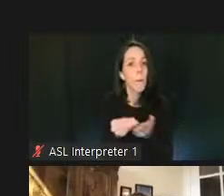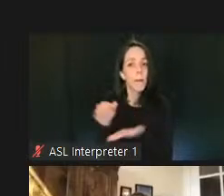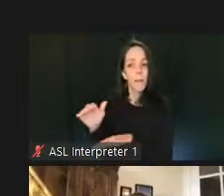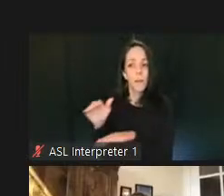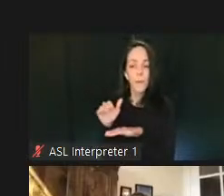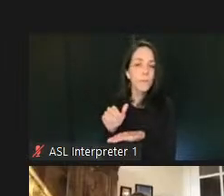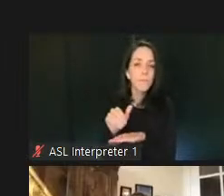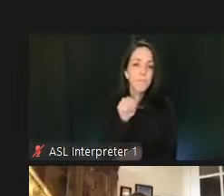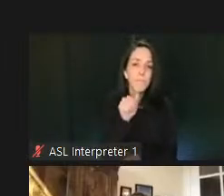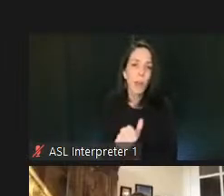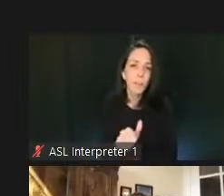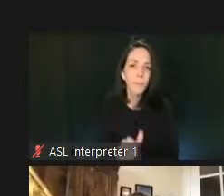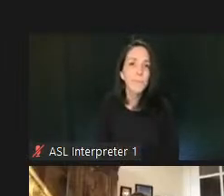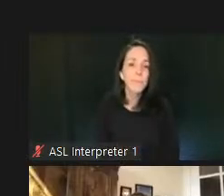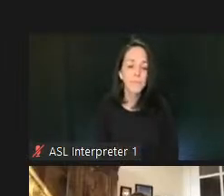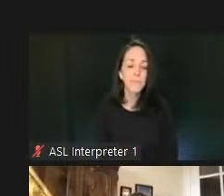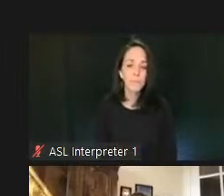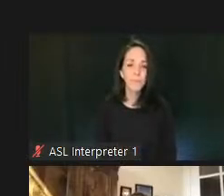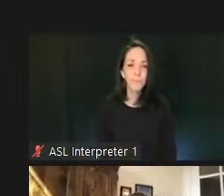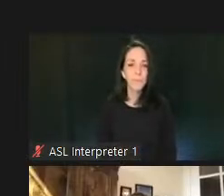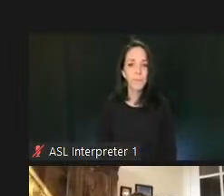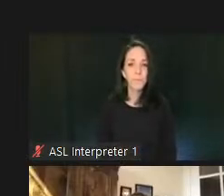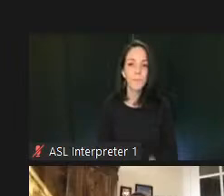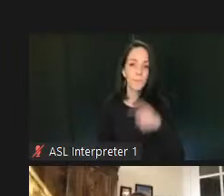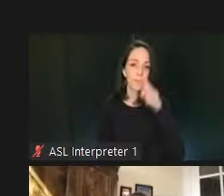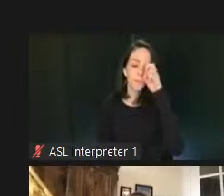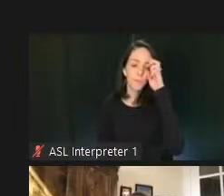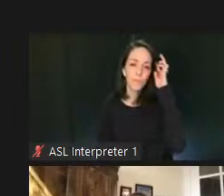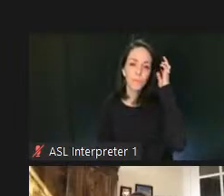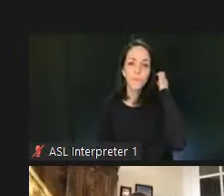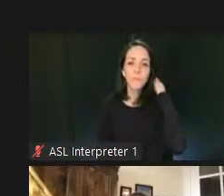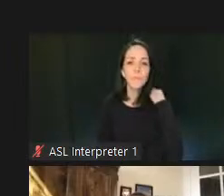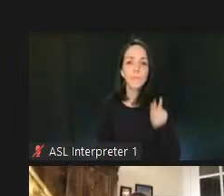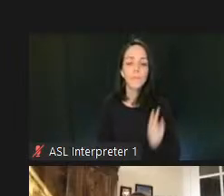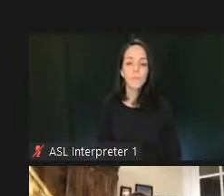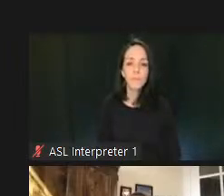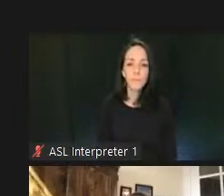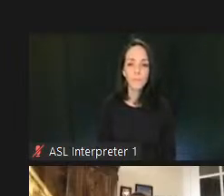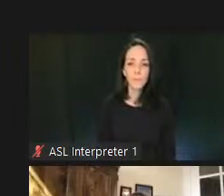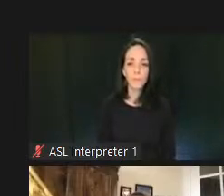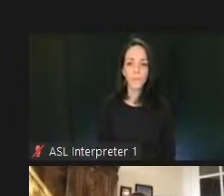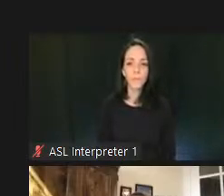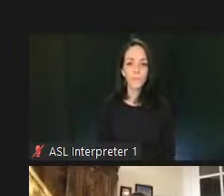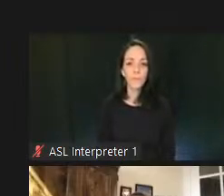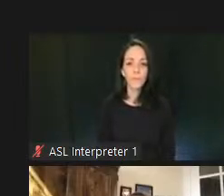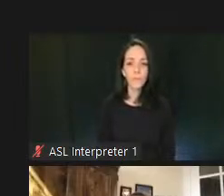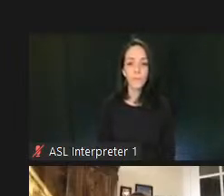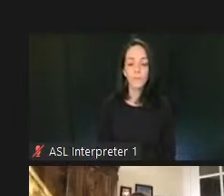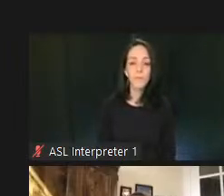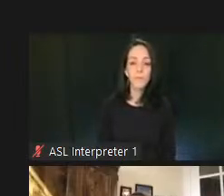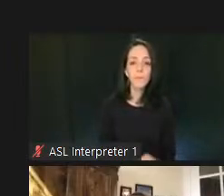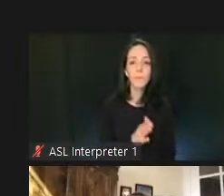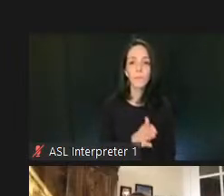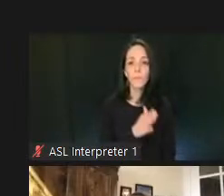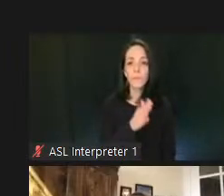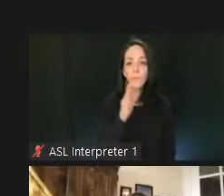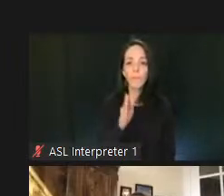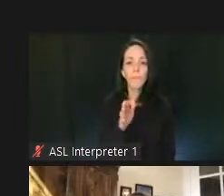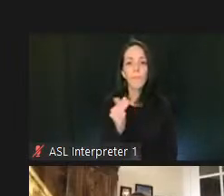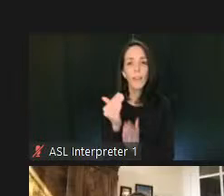source going into this, fulfilling this strategy. You can see the list of